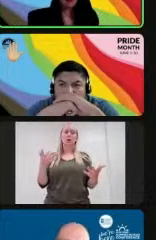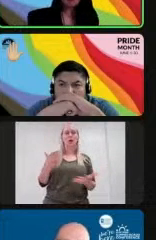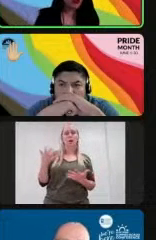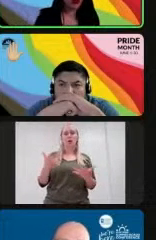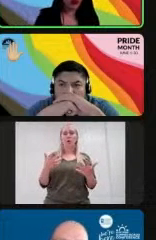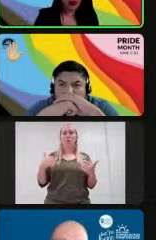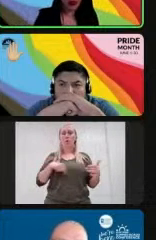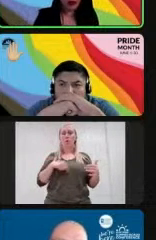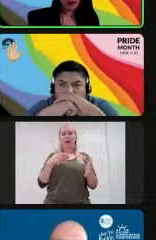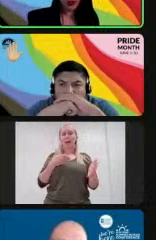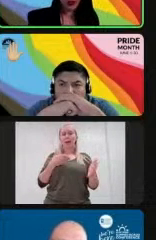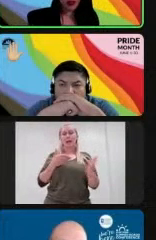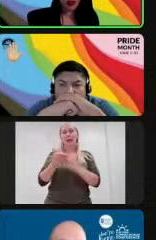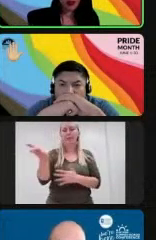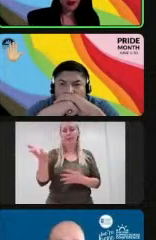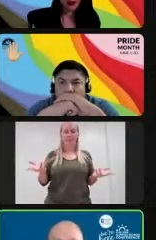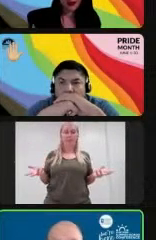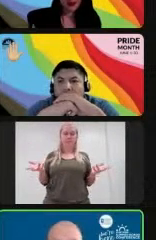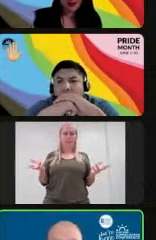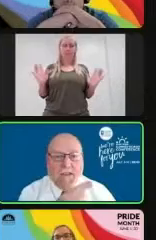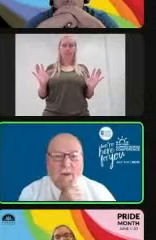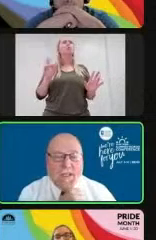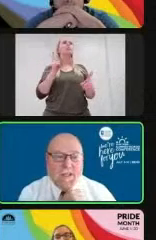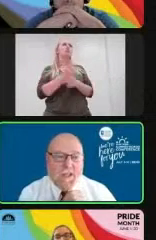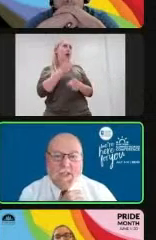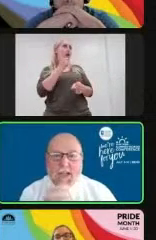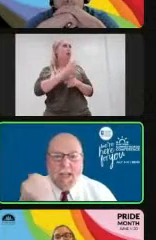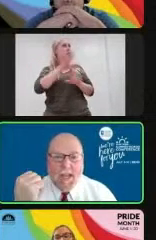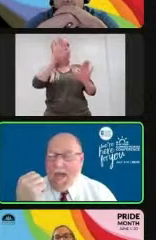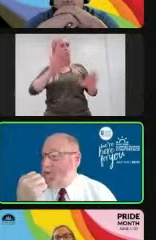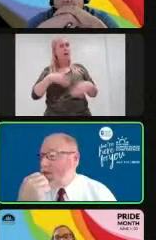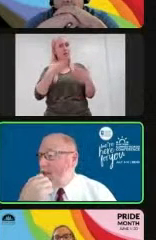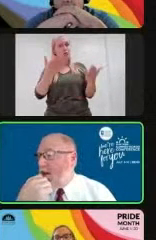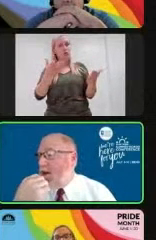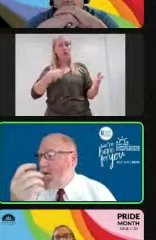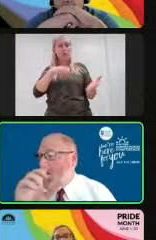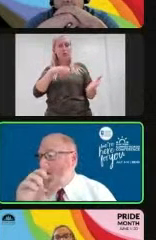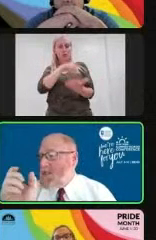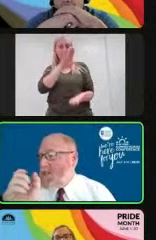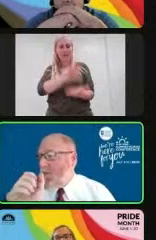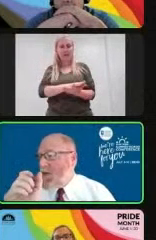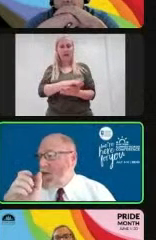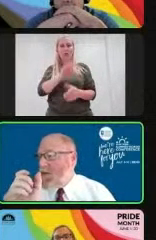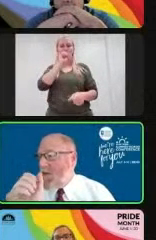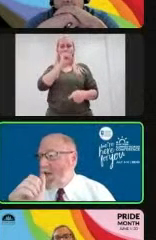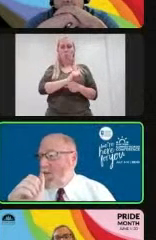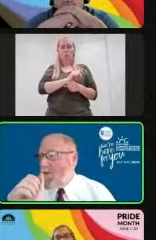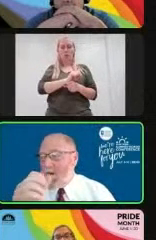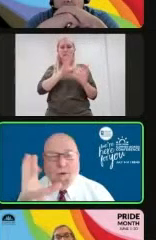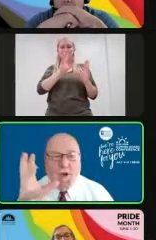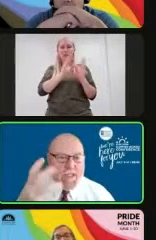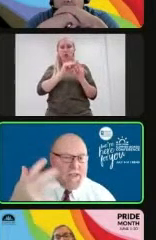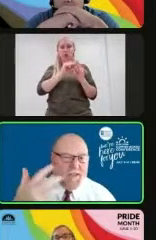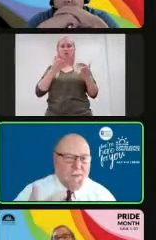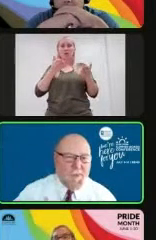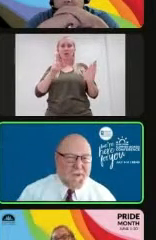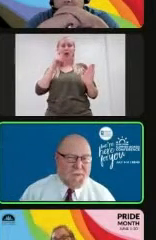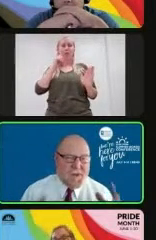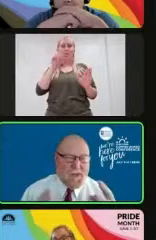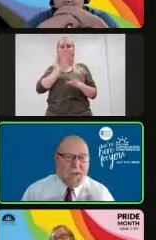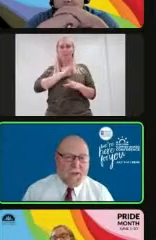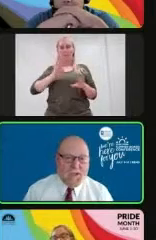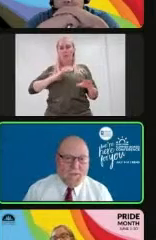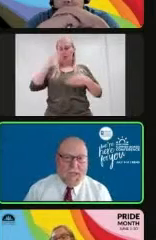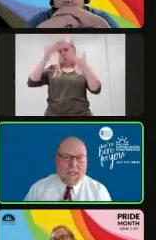to blow through it. No, and great suggestion, and I captured it there. Work sessions will be used to allow the board to process. I'll come up with some